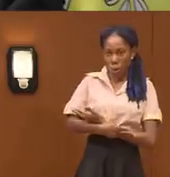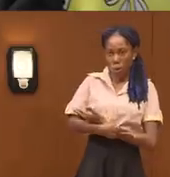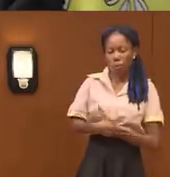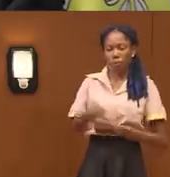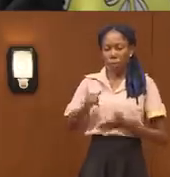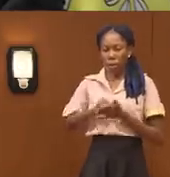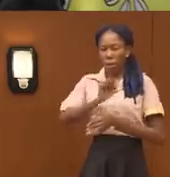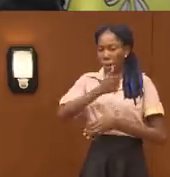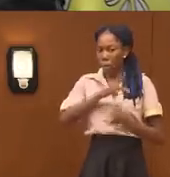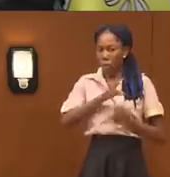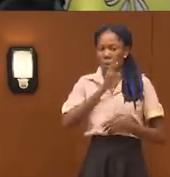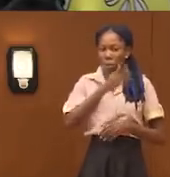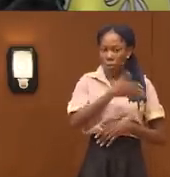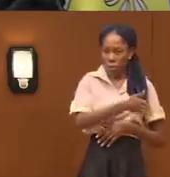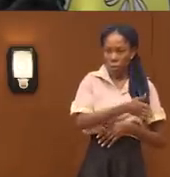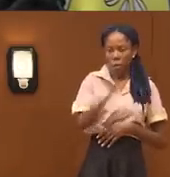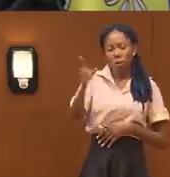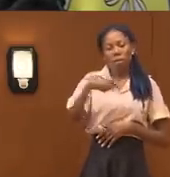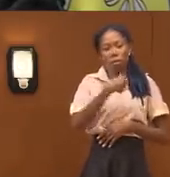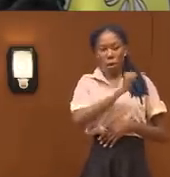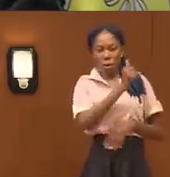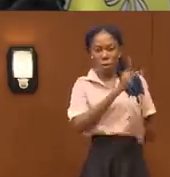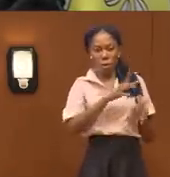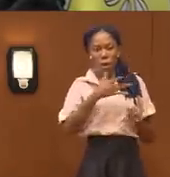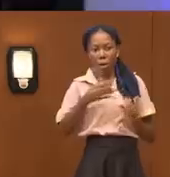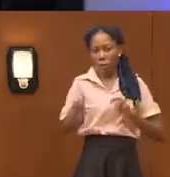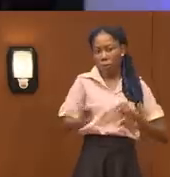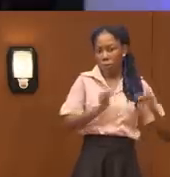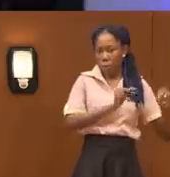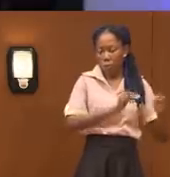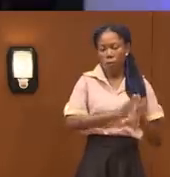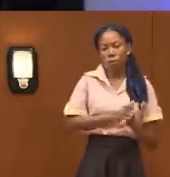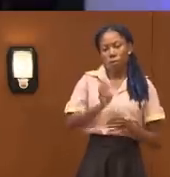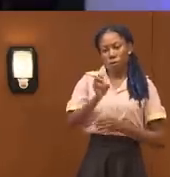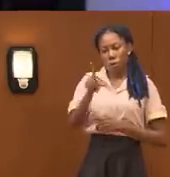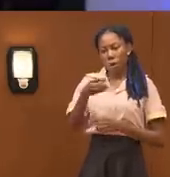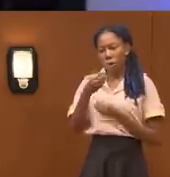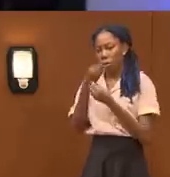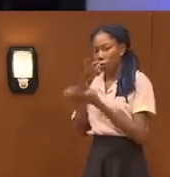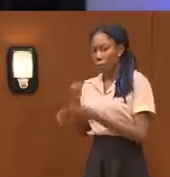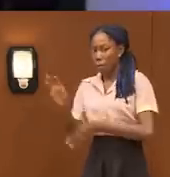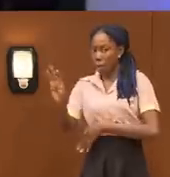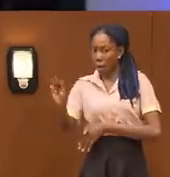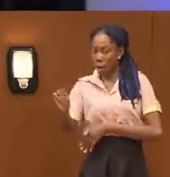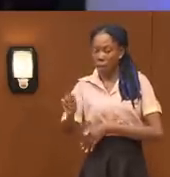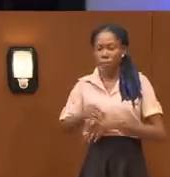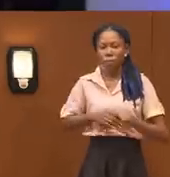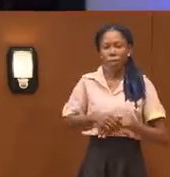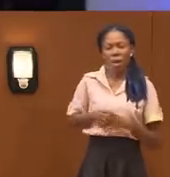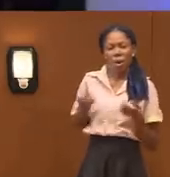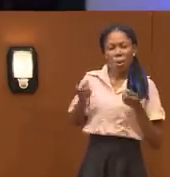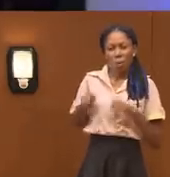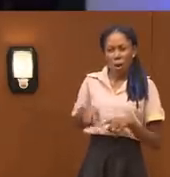there? They are there. Okay. But like I said, some have left. Okay. So we also informed him, and when he's